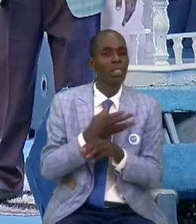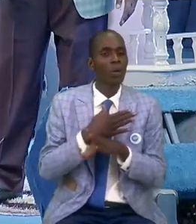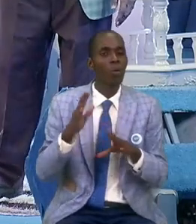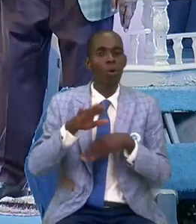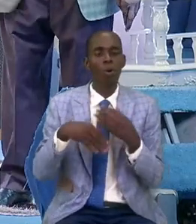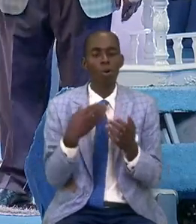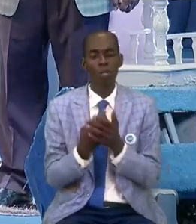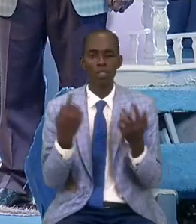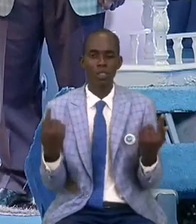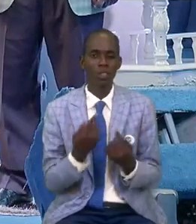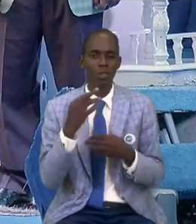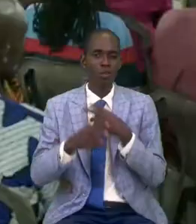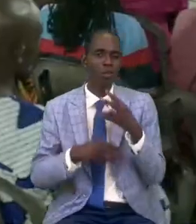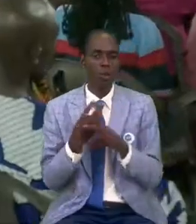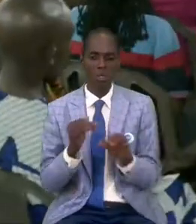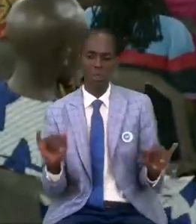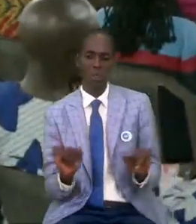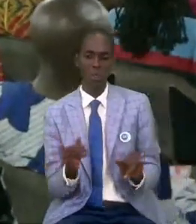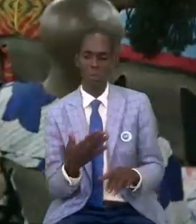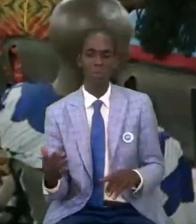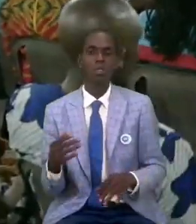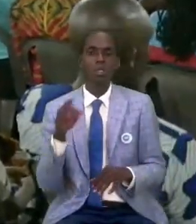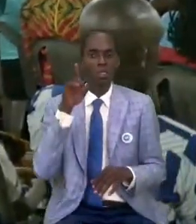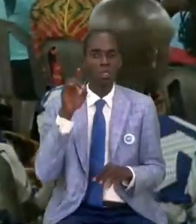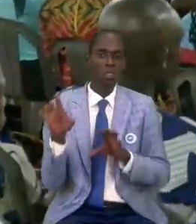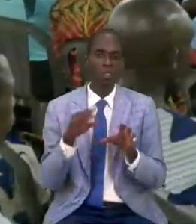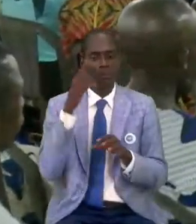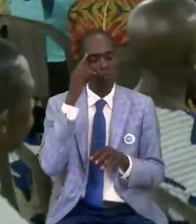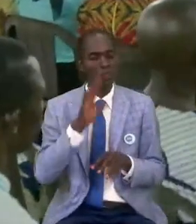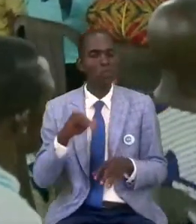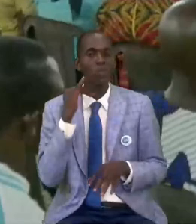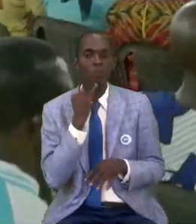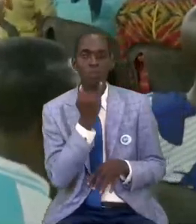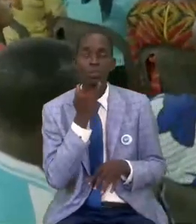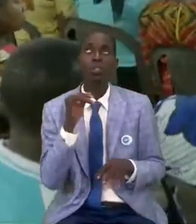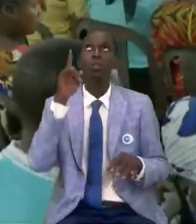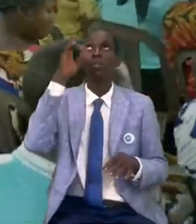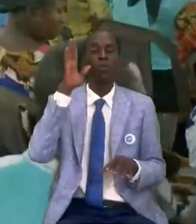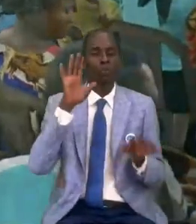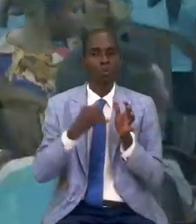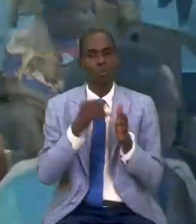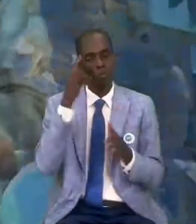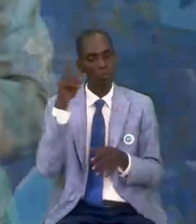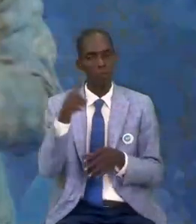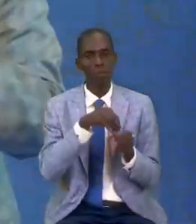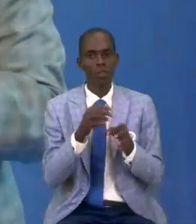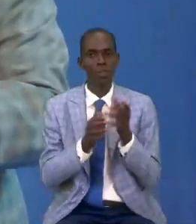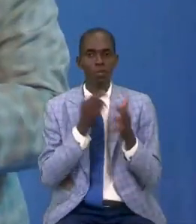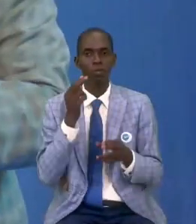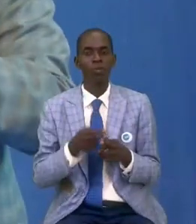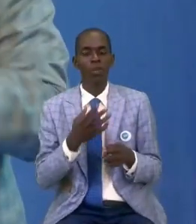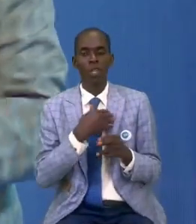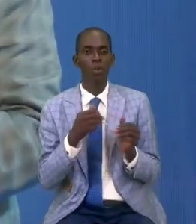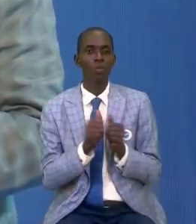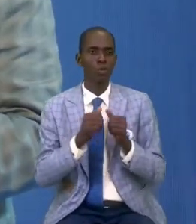and wonders, it will do for you. And with his strong hand and with his stretched out arm, with